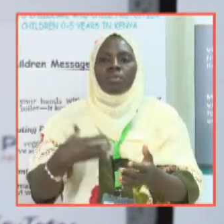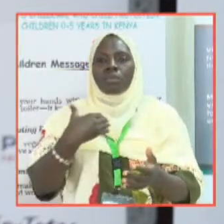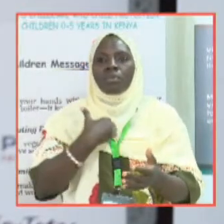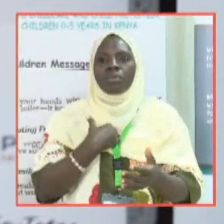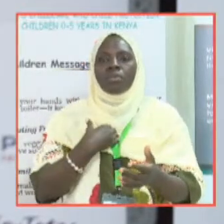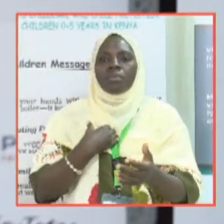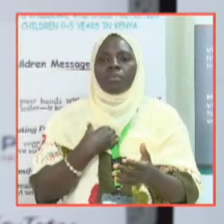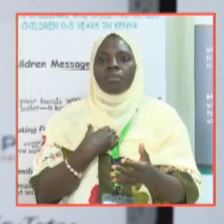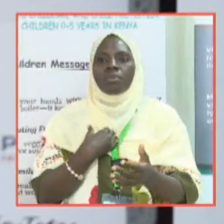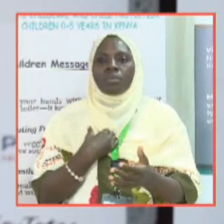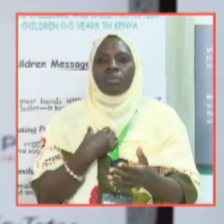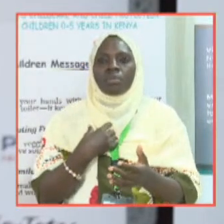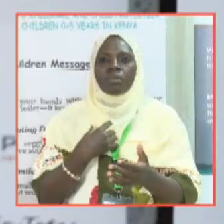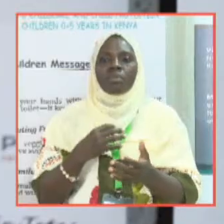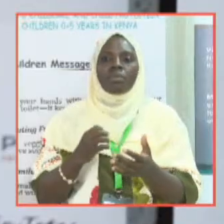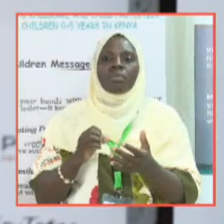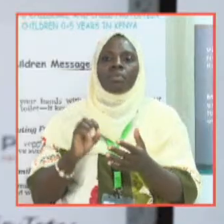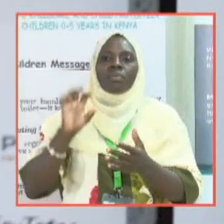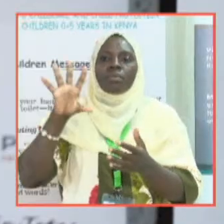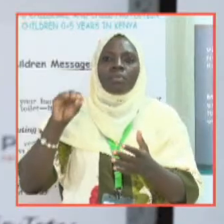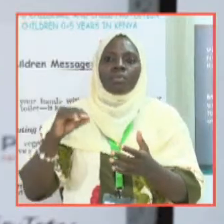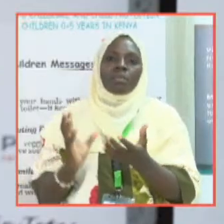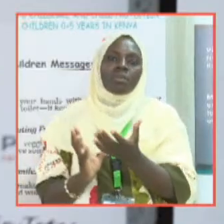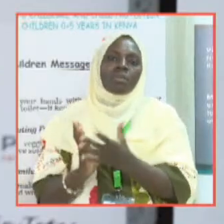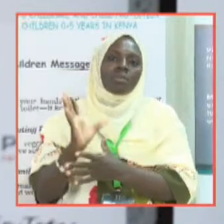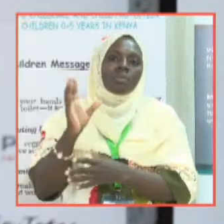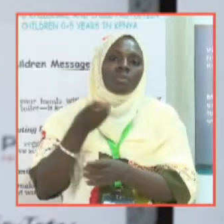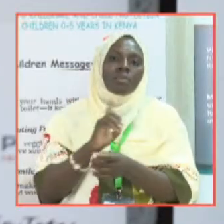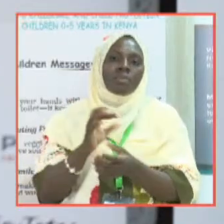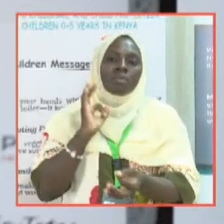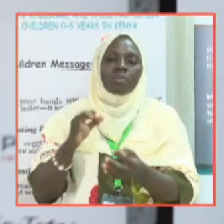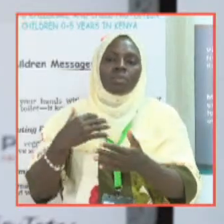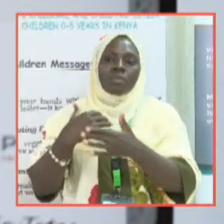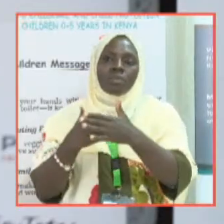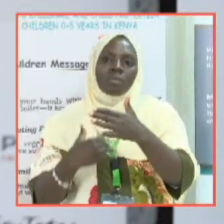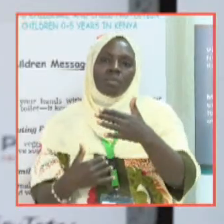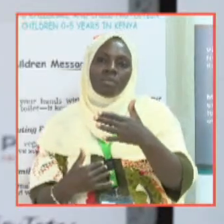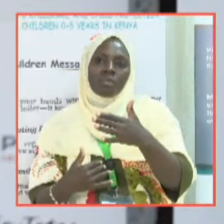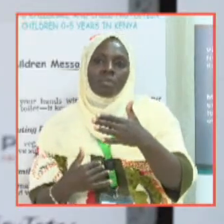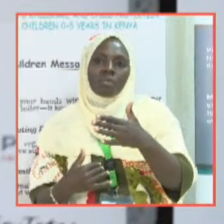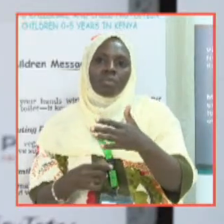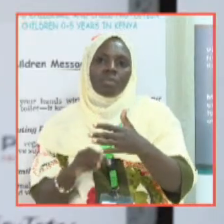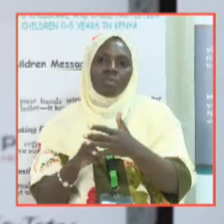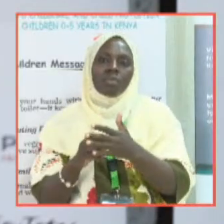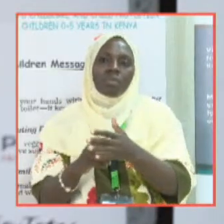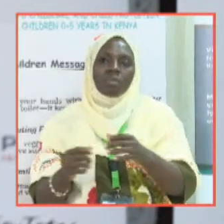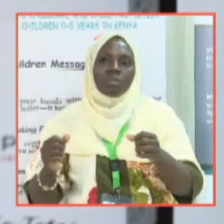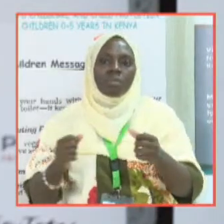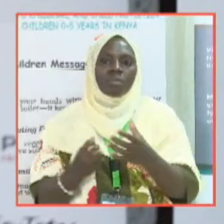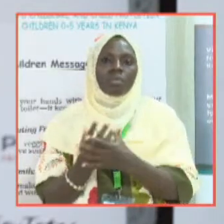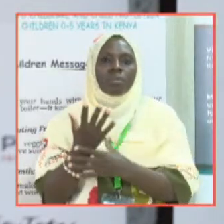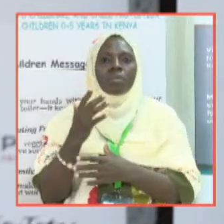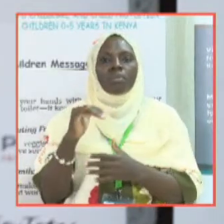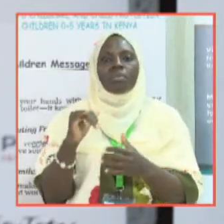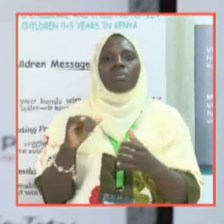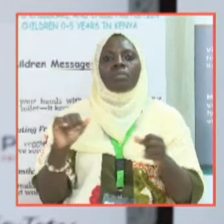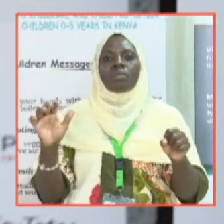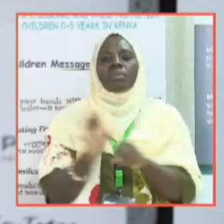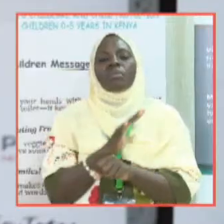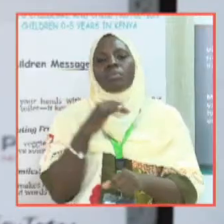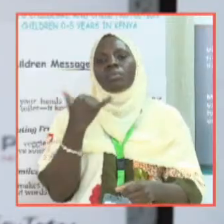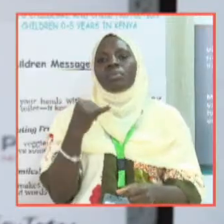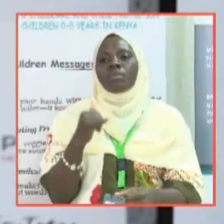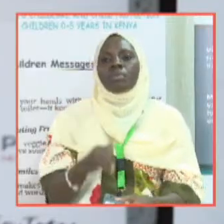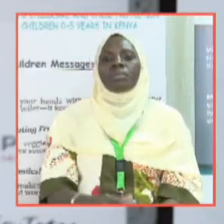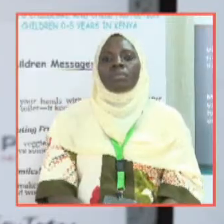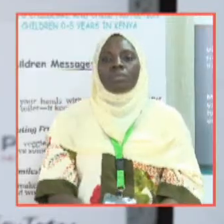more components of nurturing care, with more than 1/4 of the mentioned subcomponents having